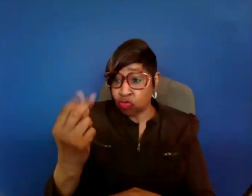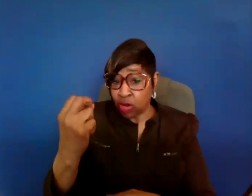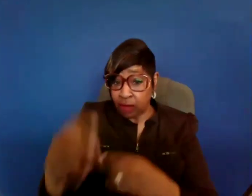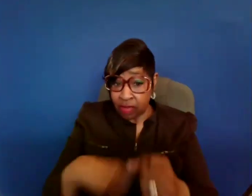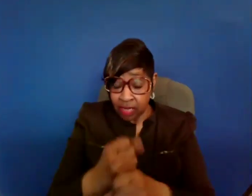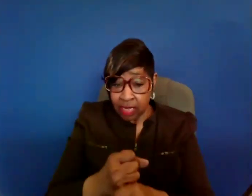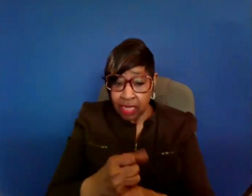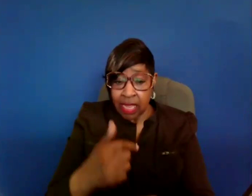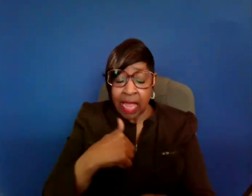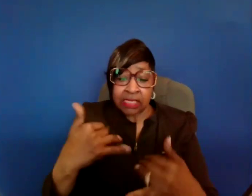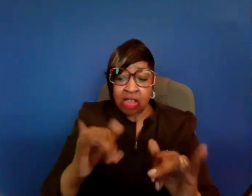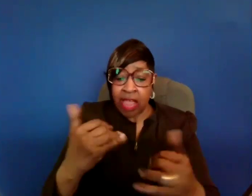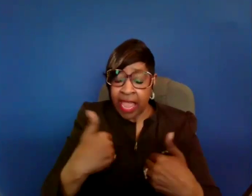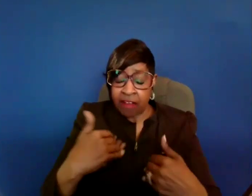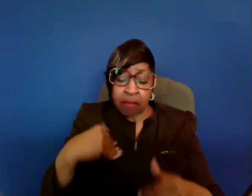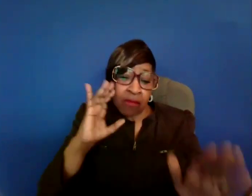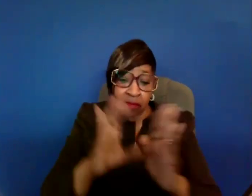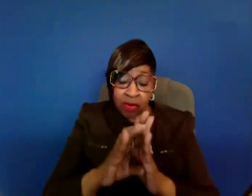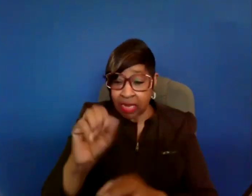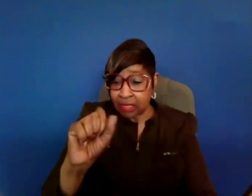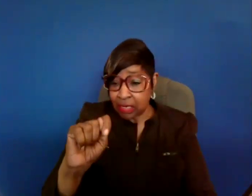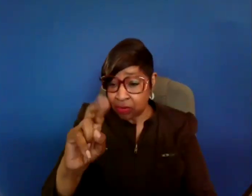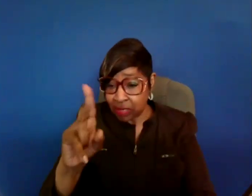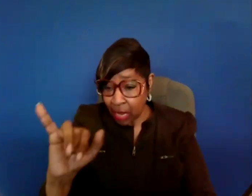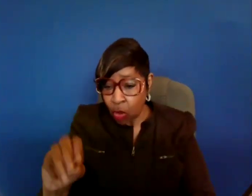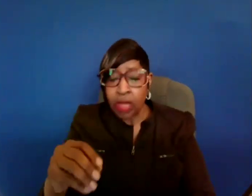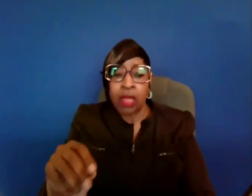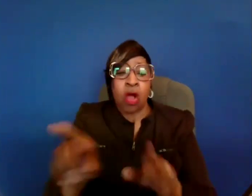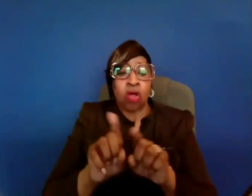photography studio and am familiar with trying to